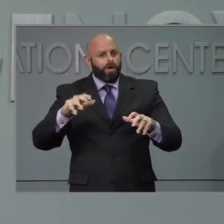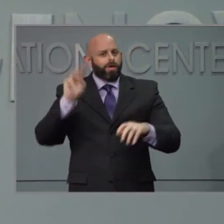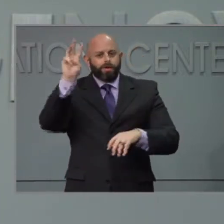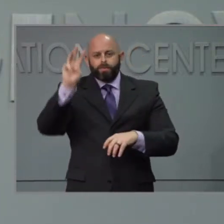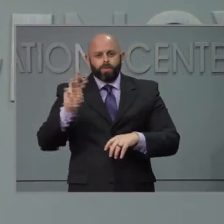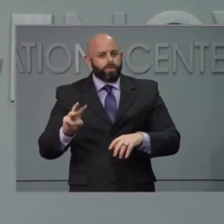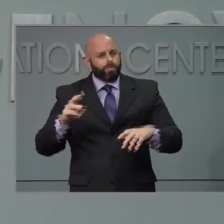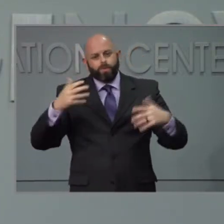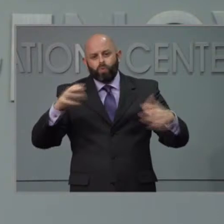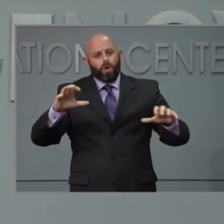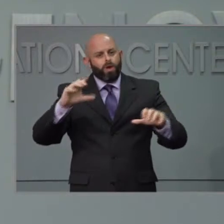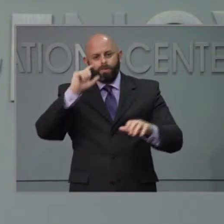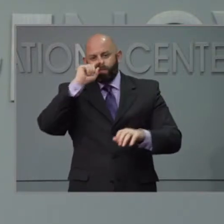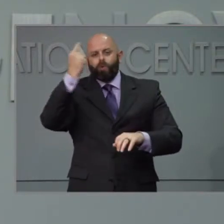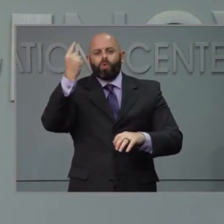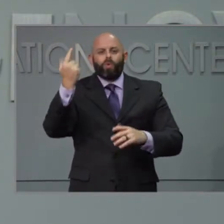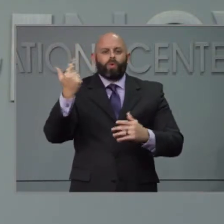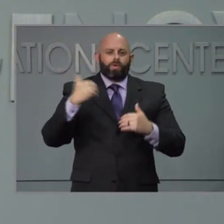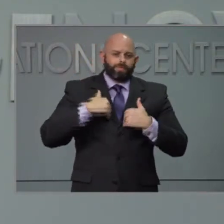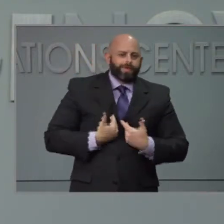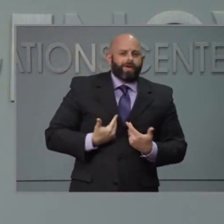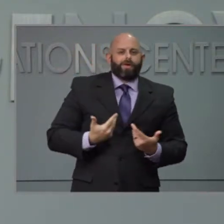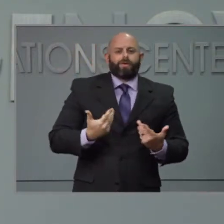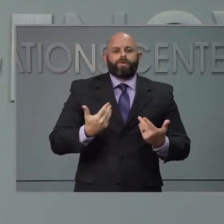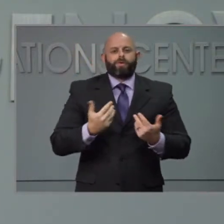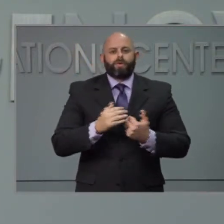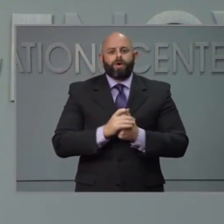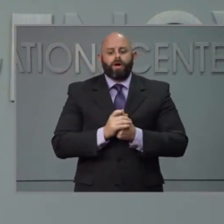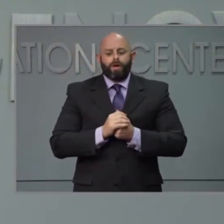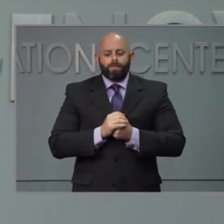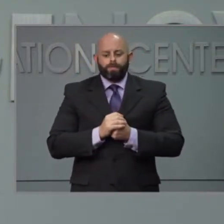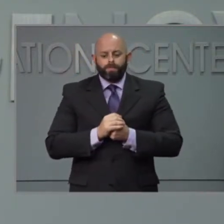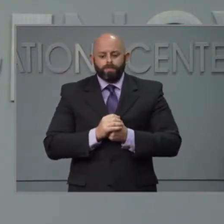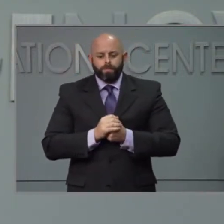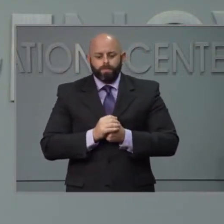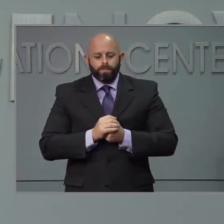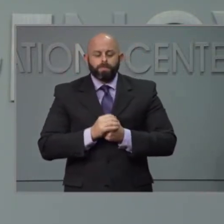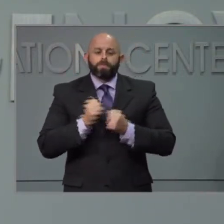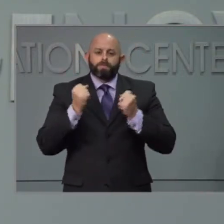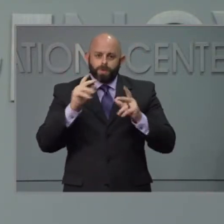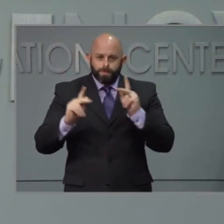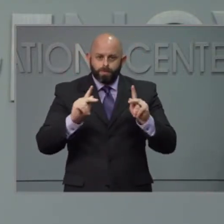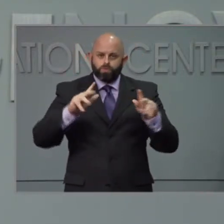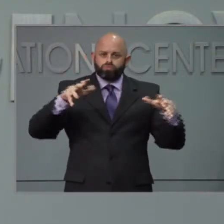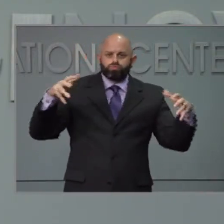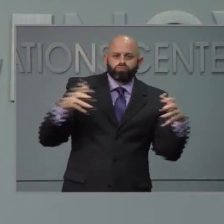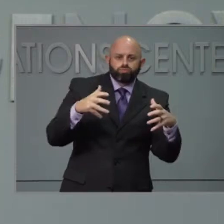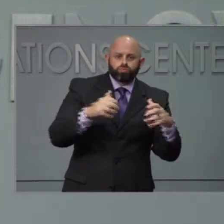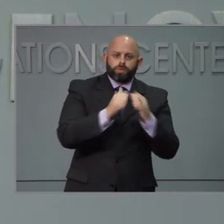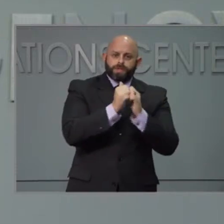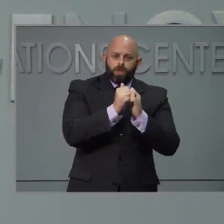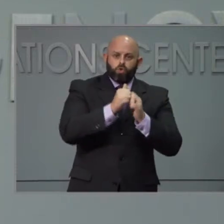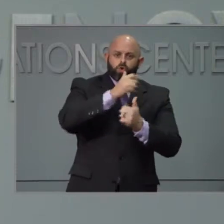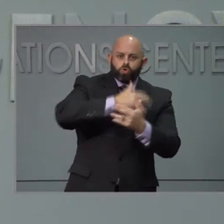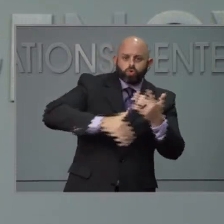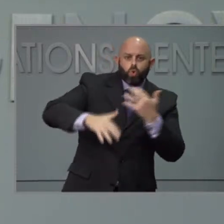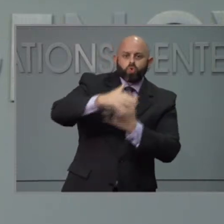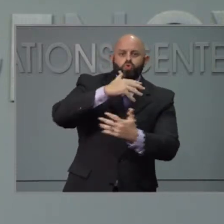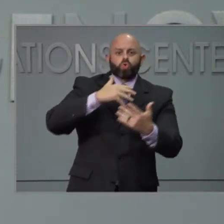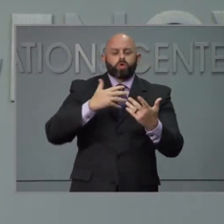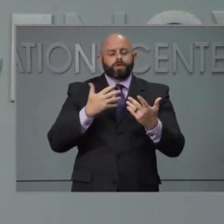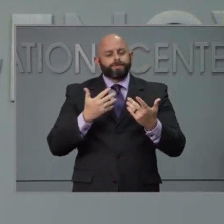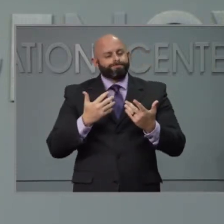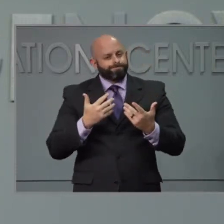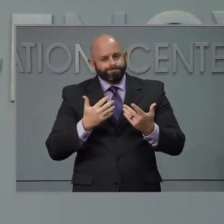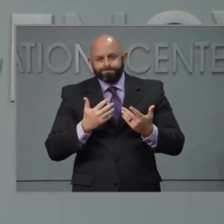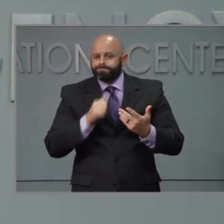They're not particularly in social and informal gatherings. We need to be sure that we're being